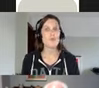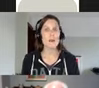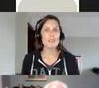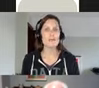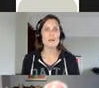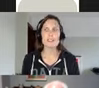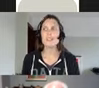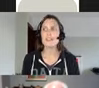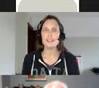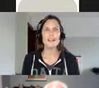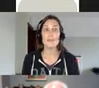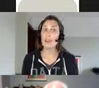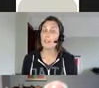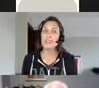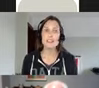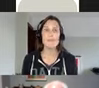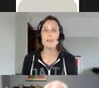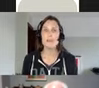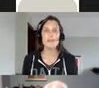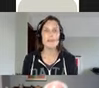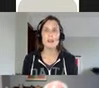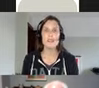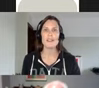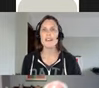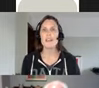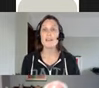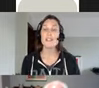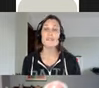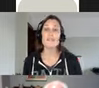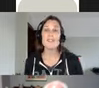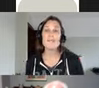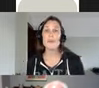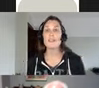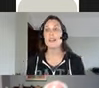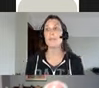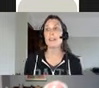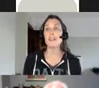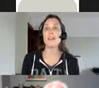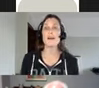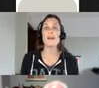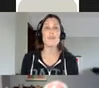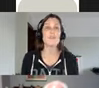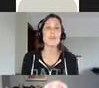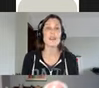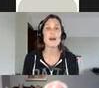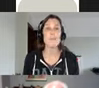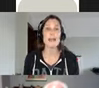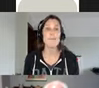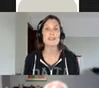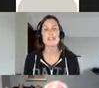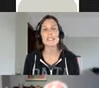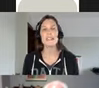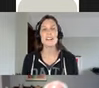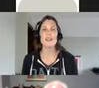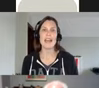Oh, drought. Drought is good. Color scheme might be good for drought. Because the first important step in thinking about how people think about